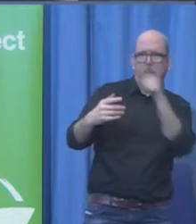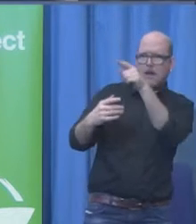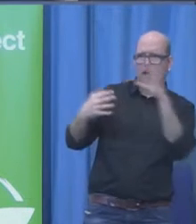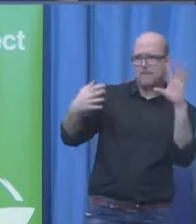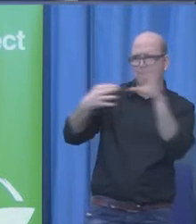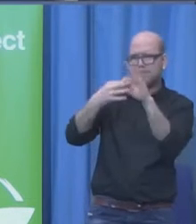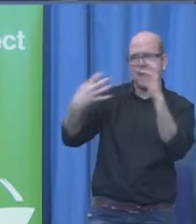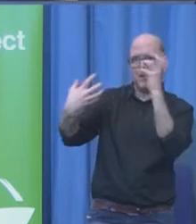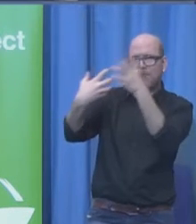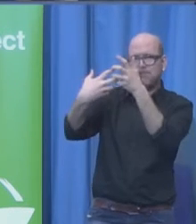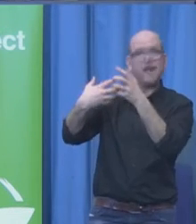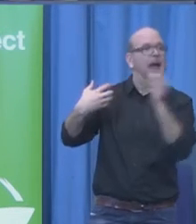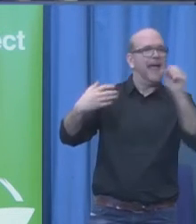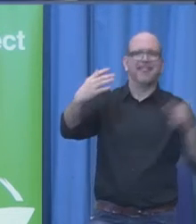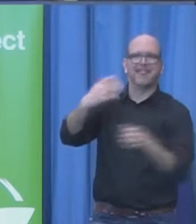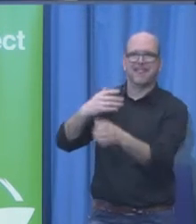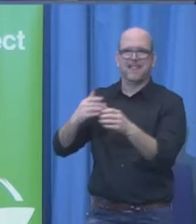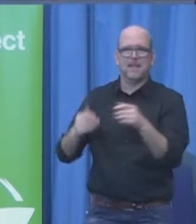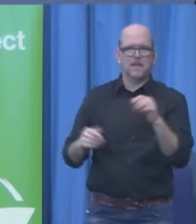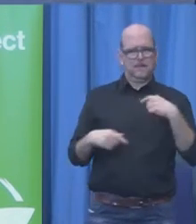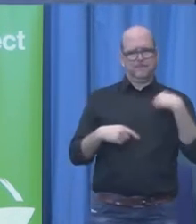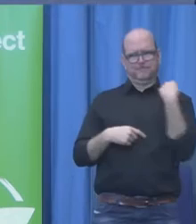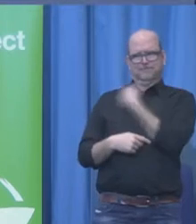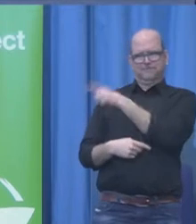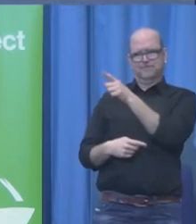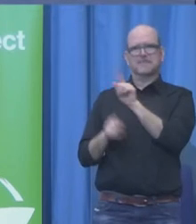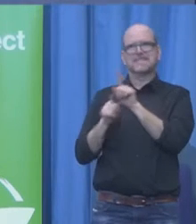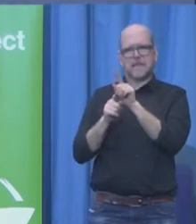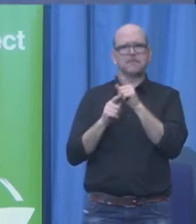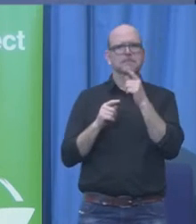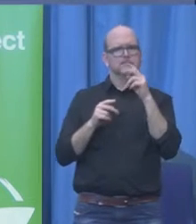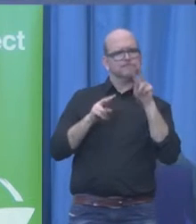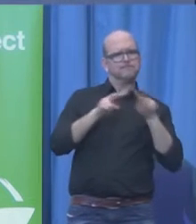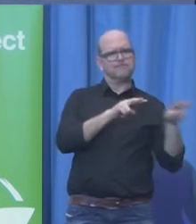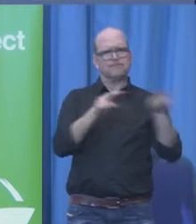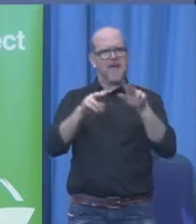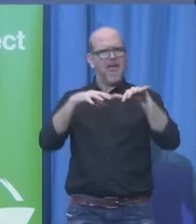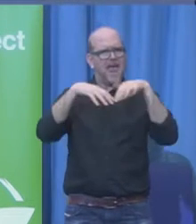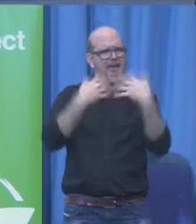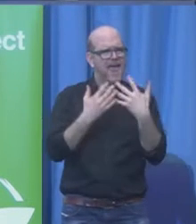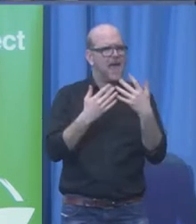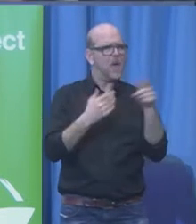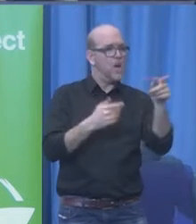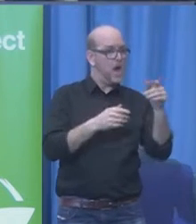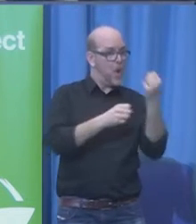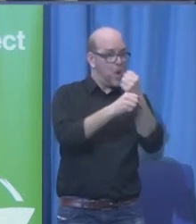done properly. In terms of policy measures, we